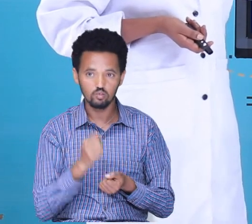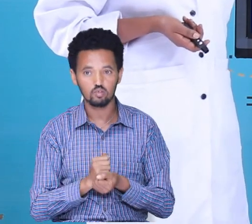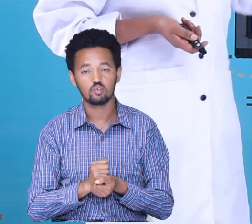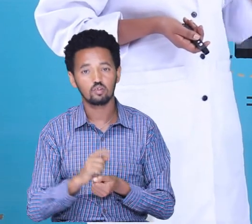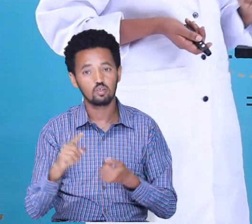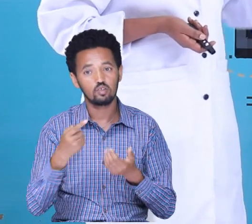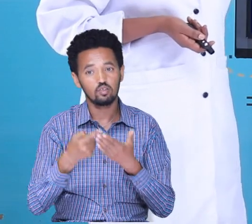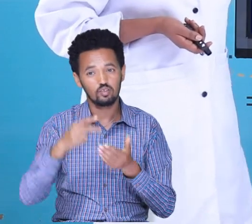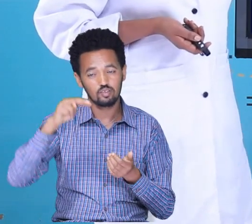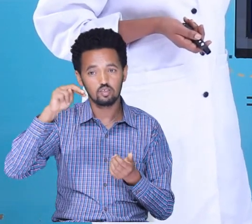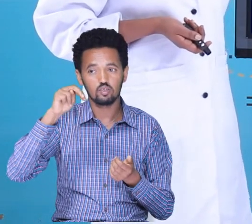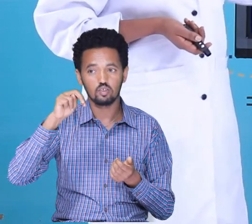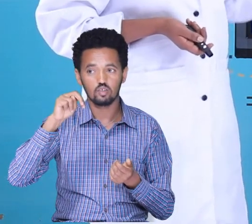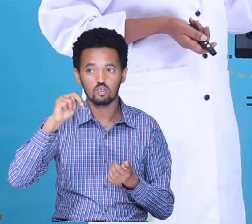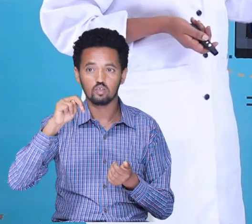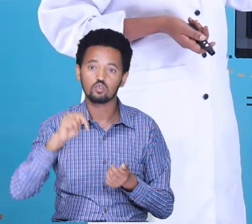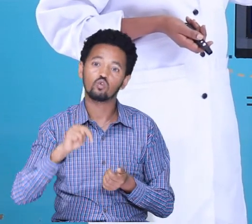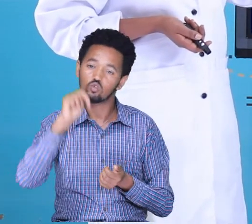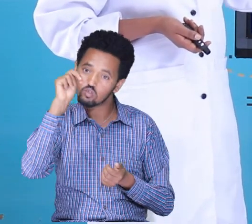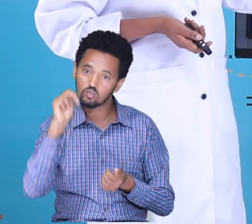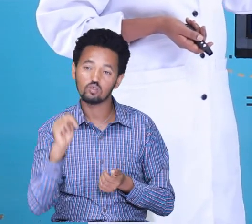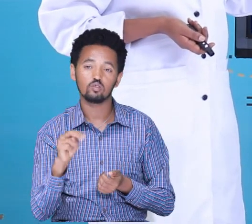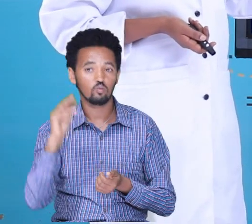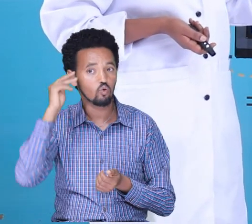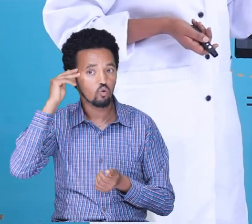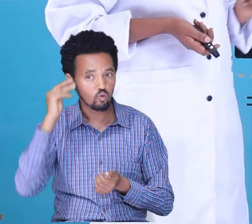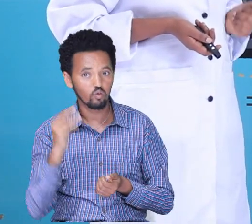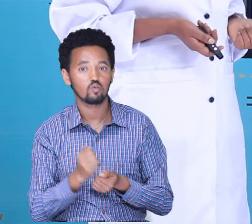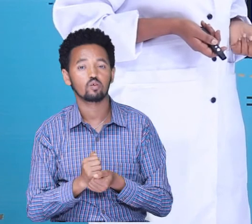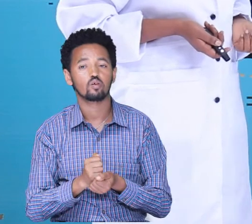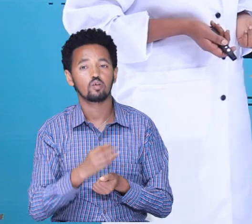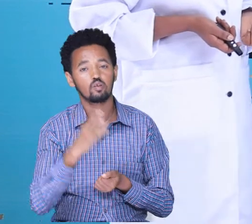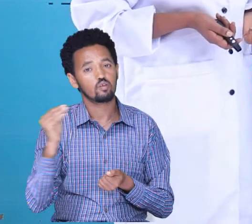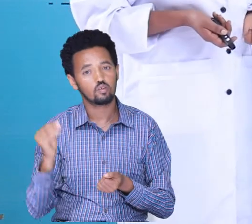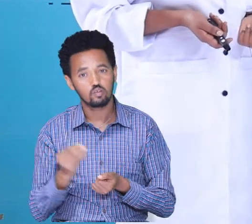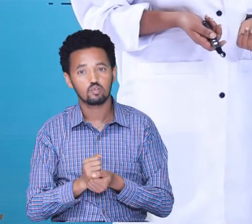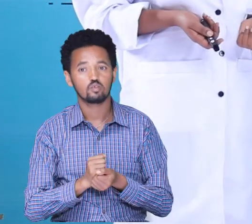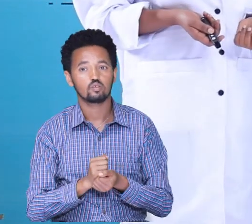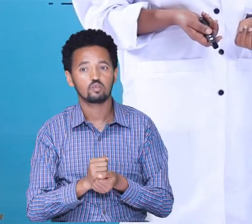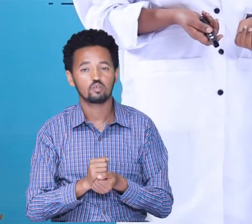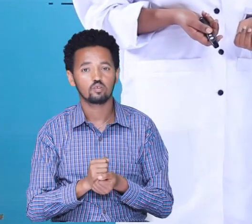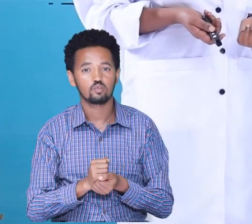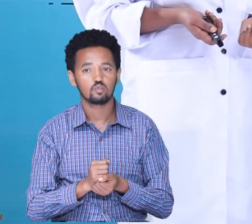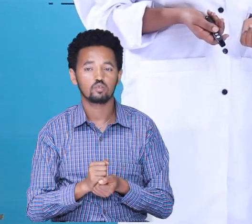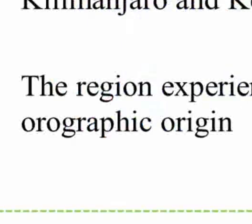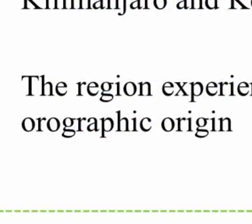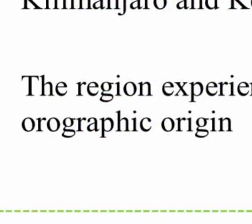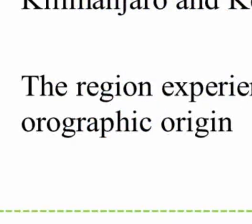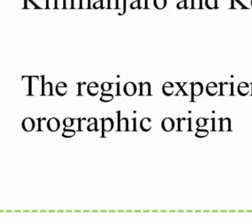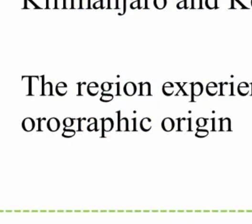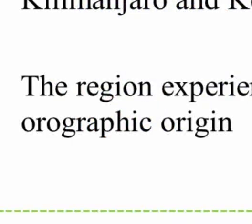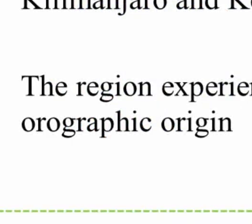in the north, from Morocco to North Libya and the Cape province of South Africa.